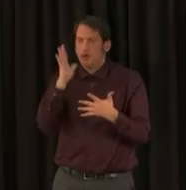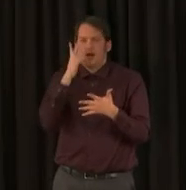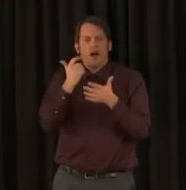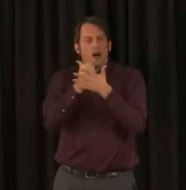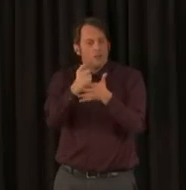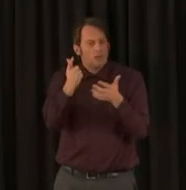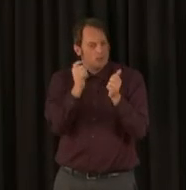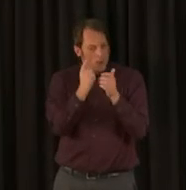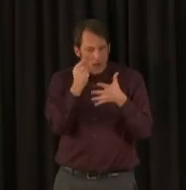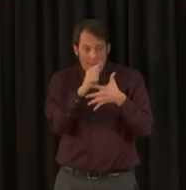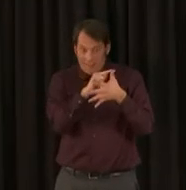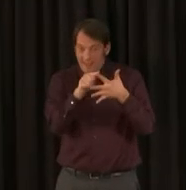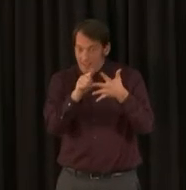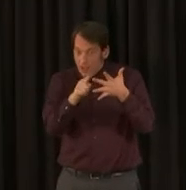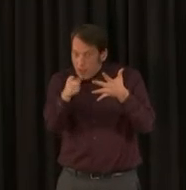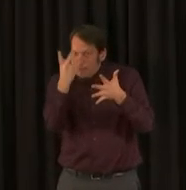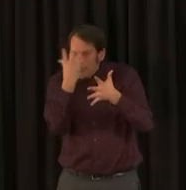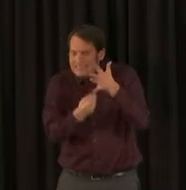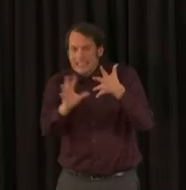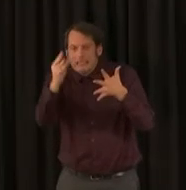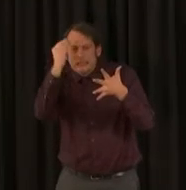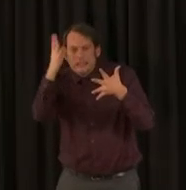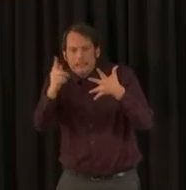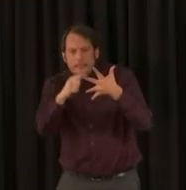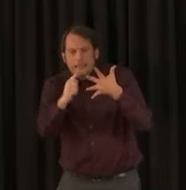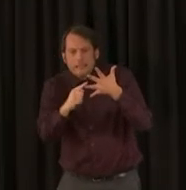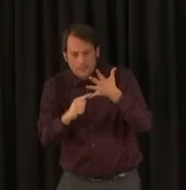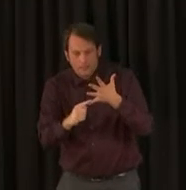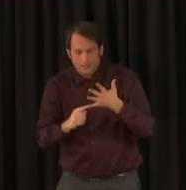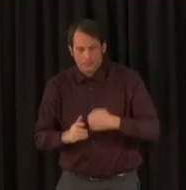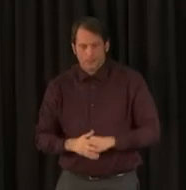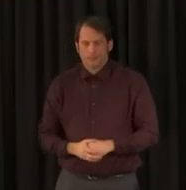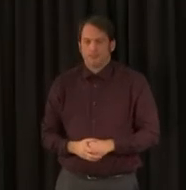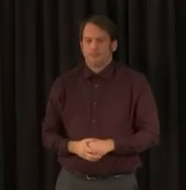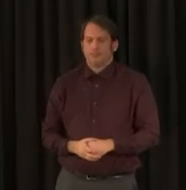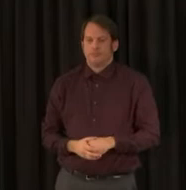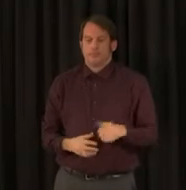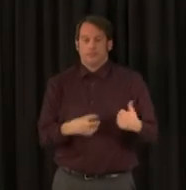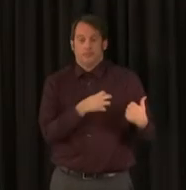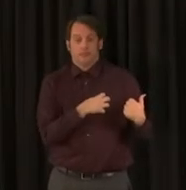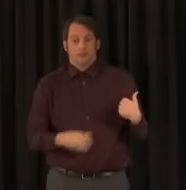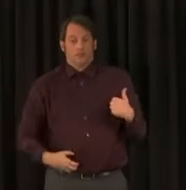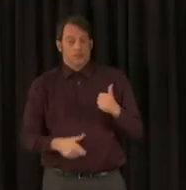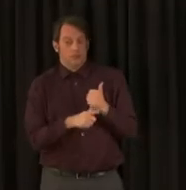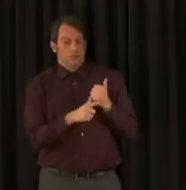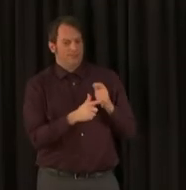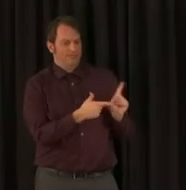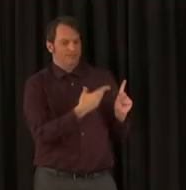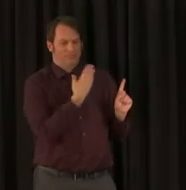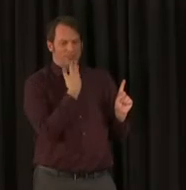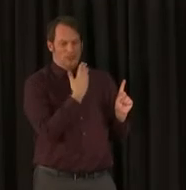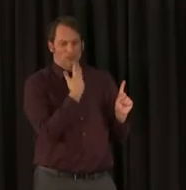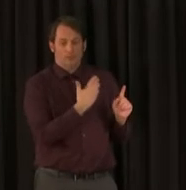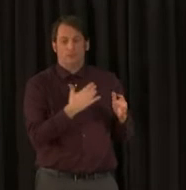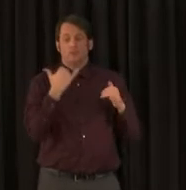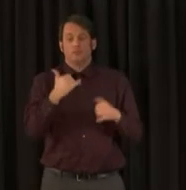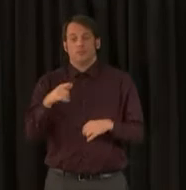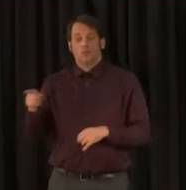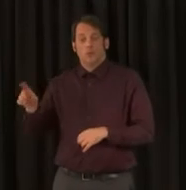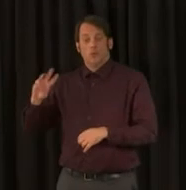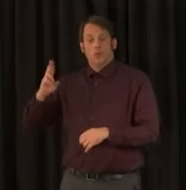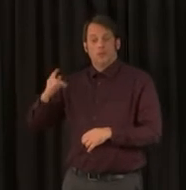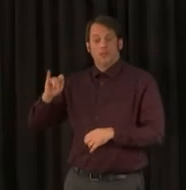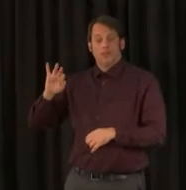And I think, Daniel, that's also where Director Whitfield talks about having a bank account versus having a bank